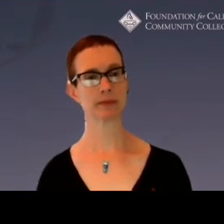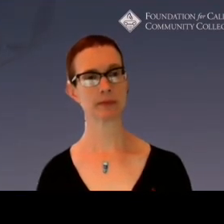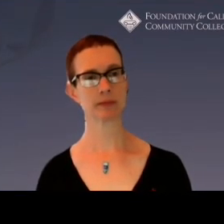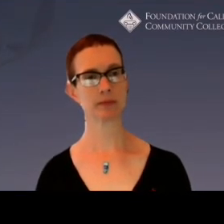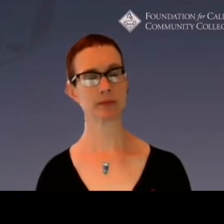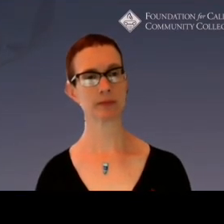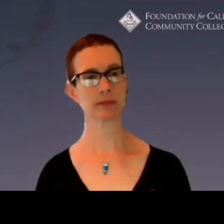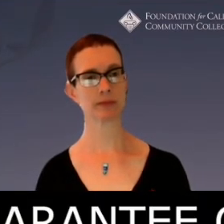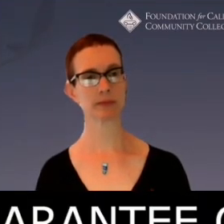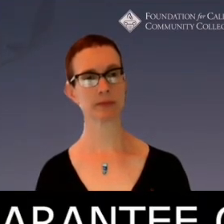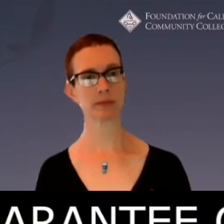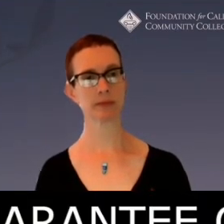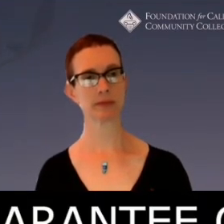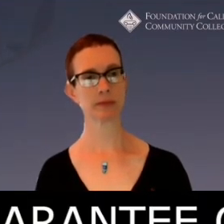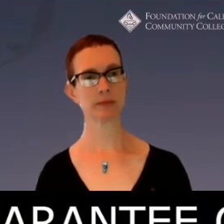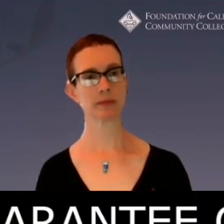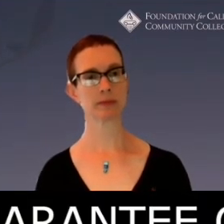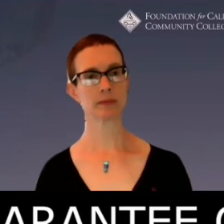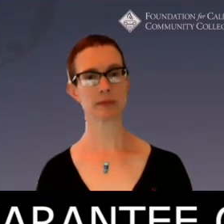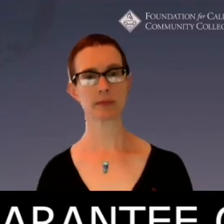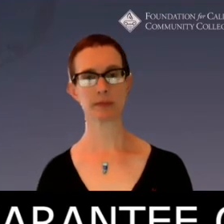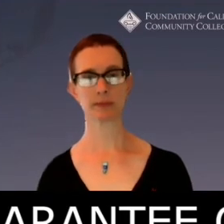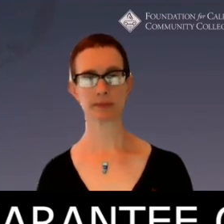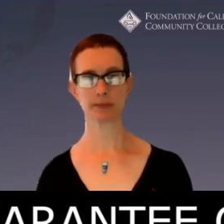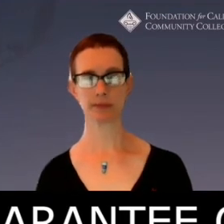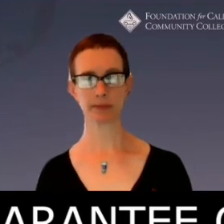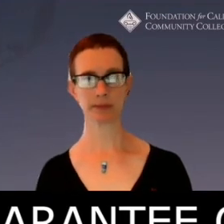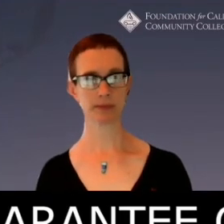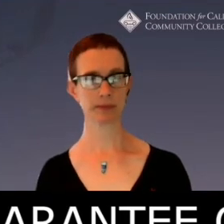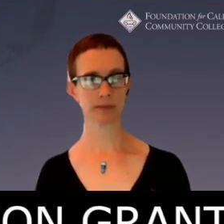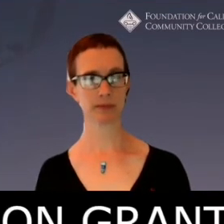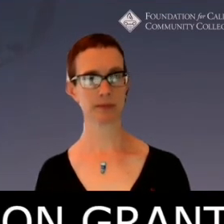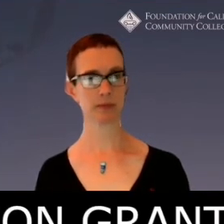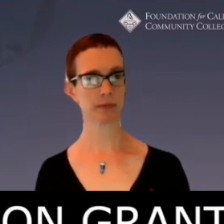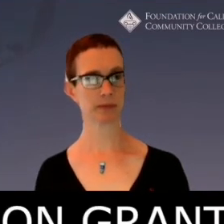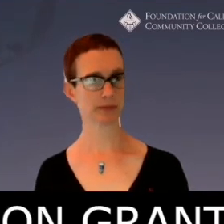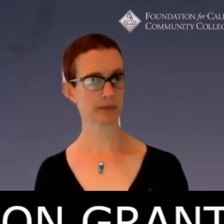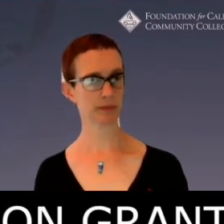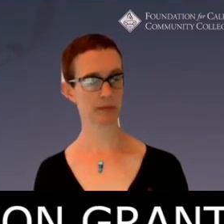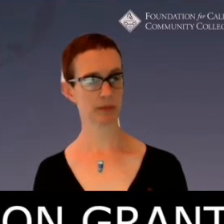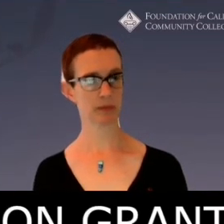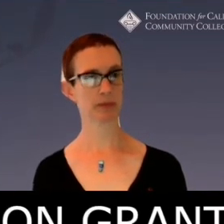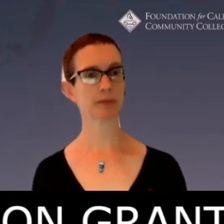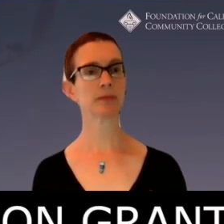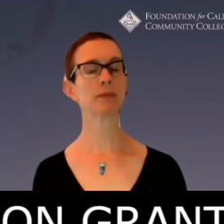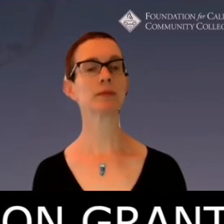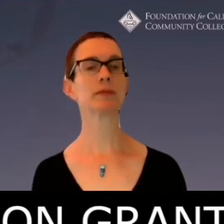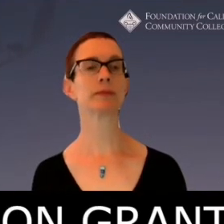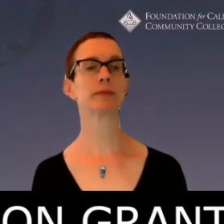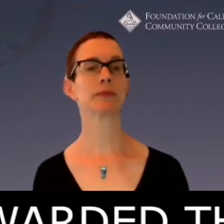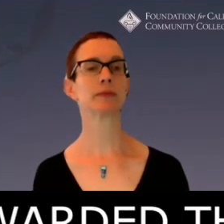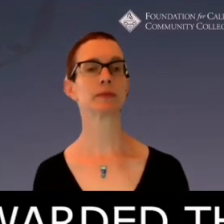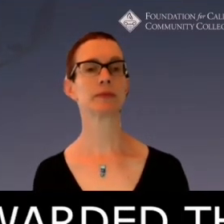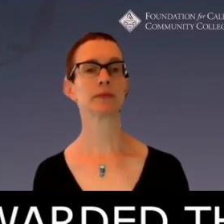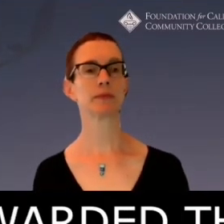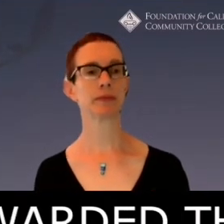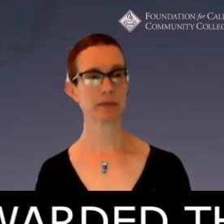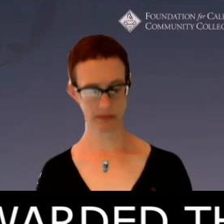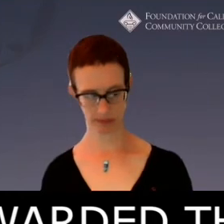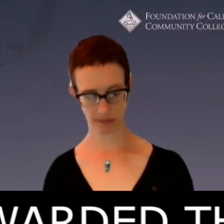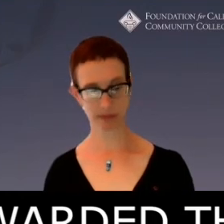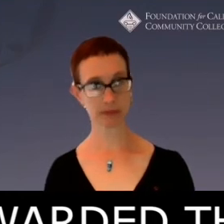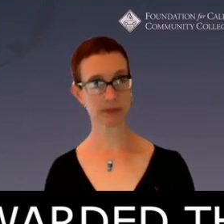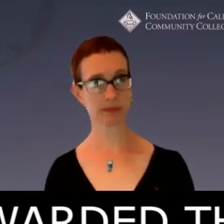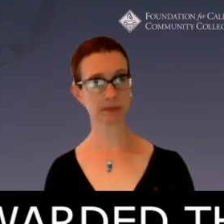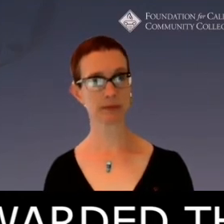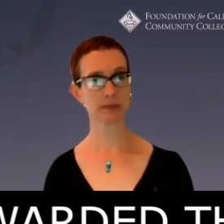receiving an implementation grant in phase 2 simply by being awarded the planning grant in phase 2. So just to